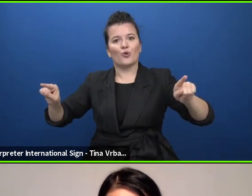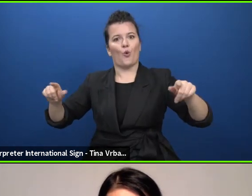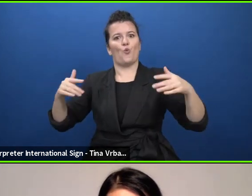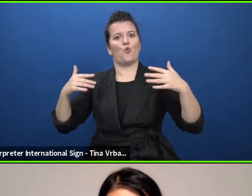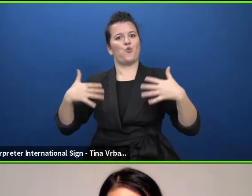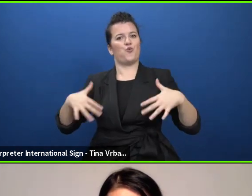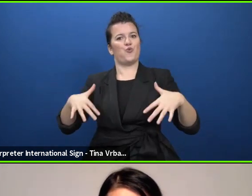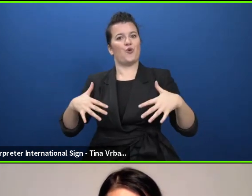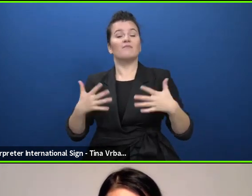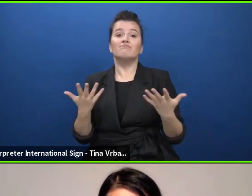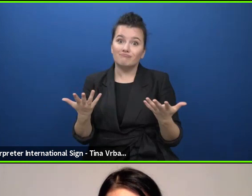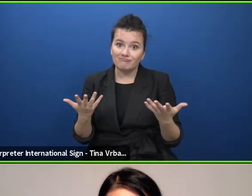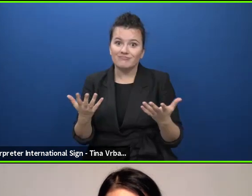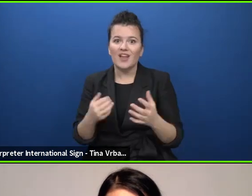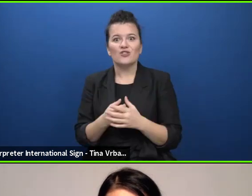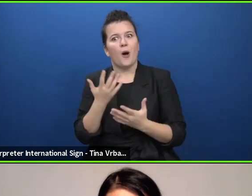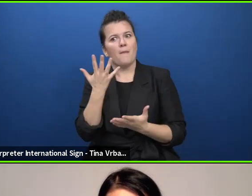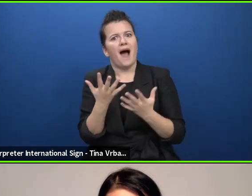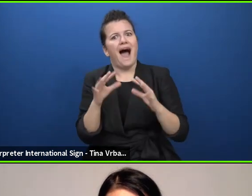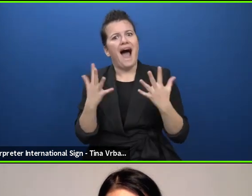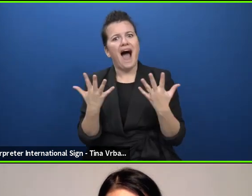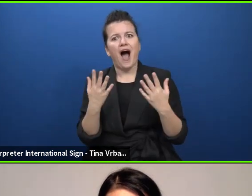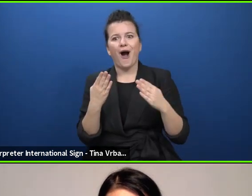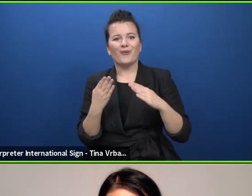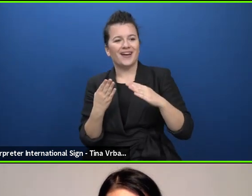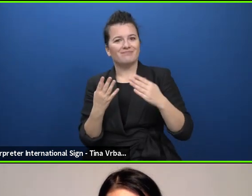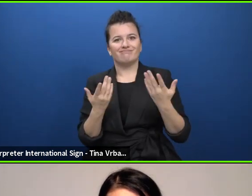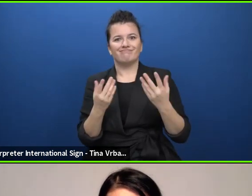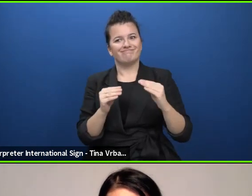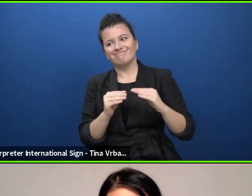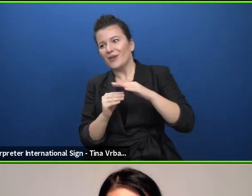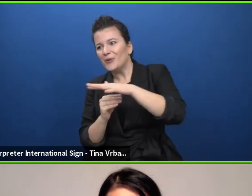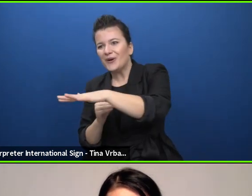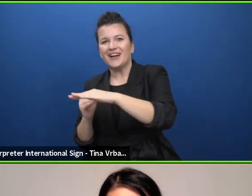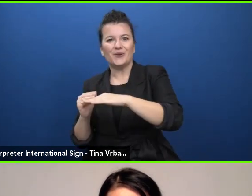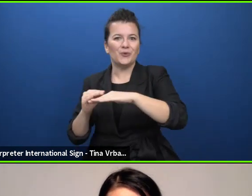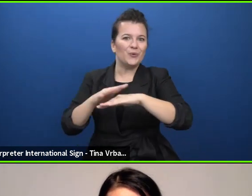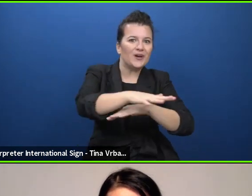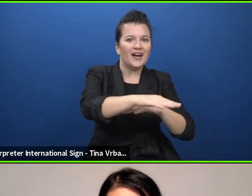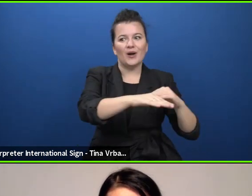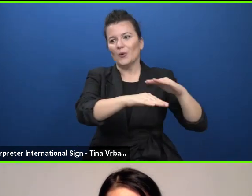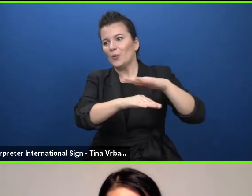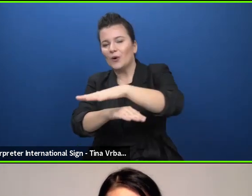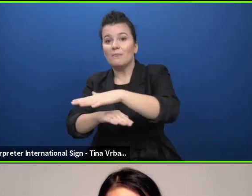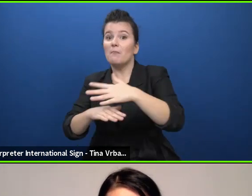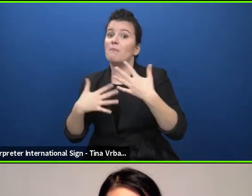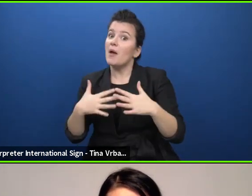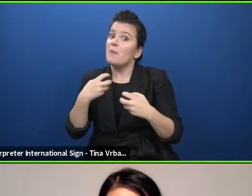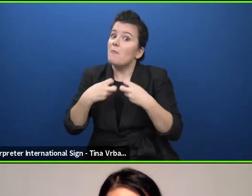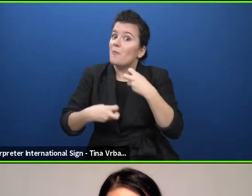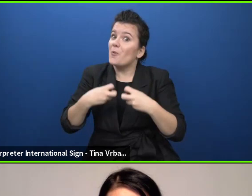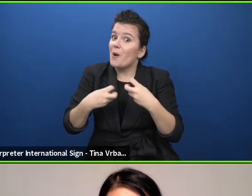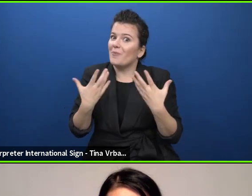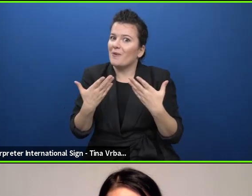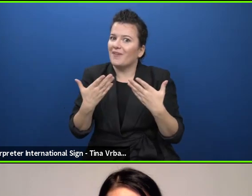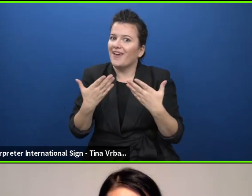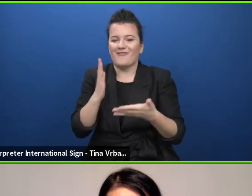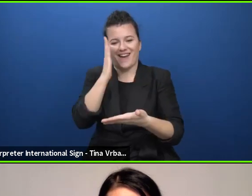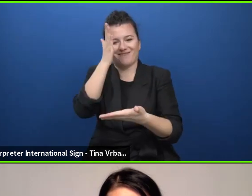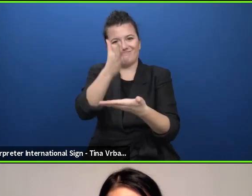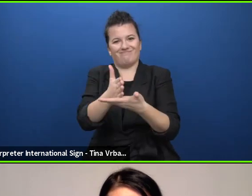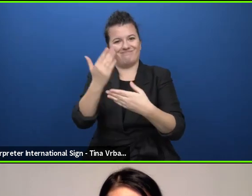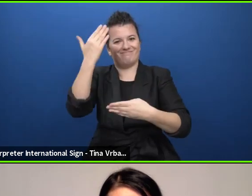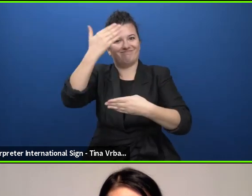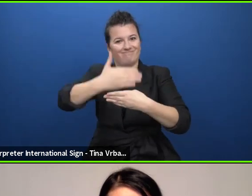it maybe a little bit more difficult to travel across borders to meet people outside the country of